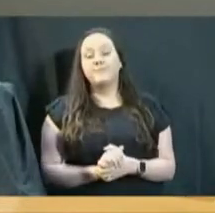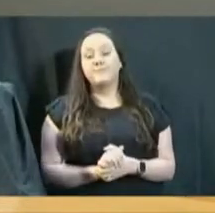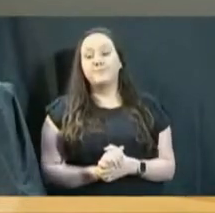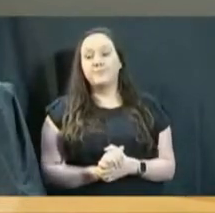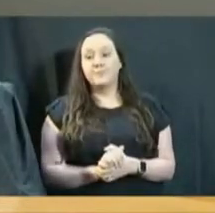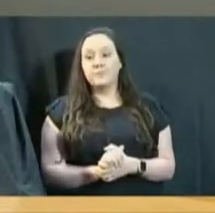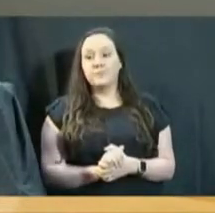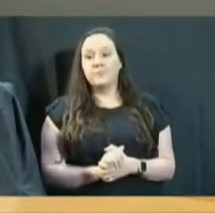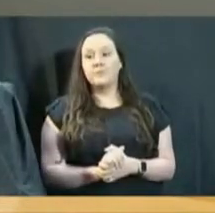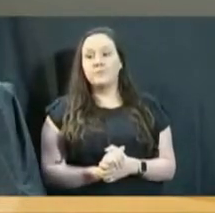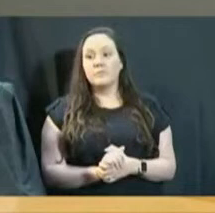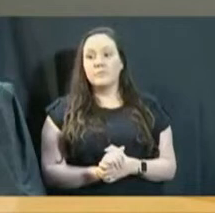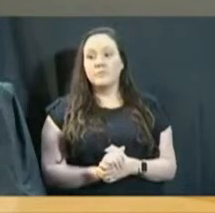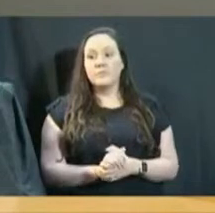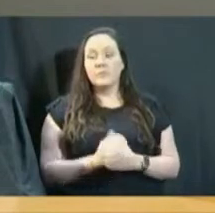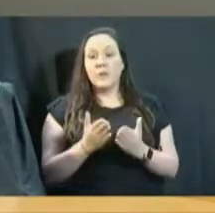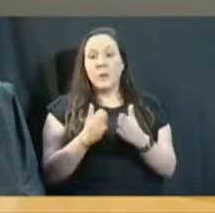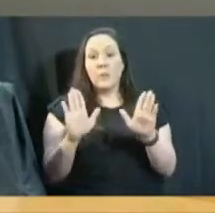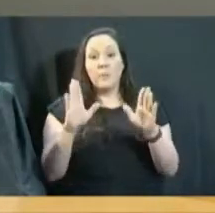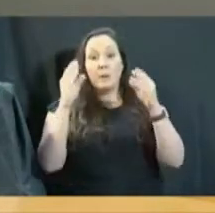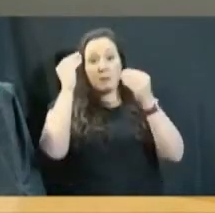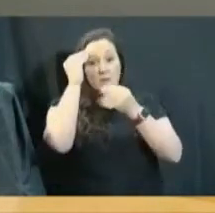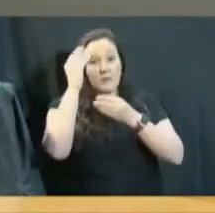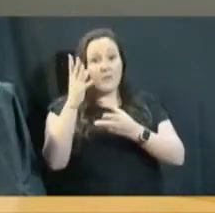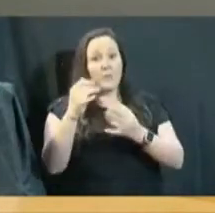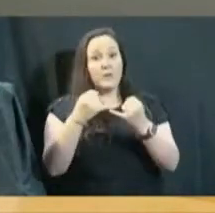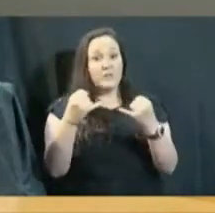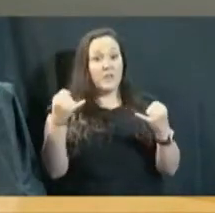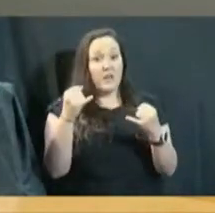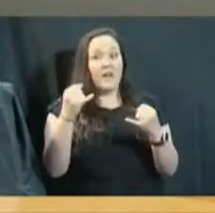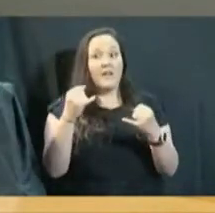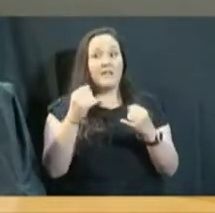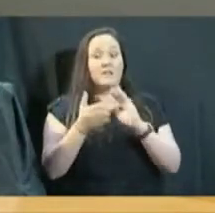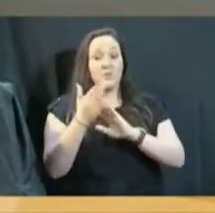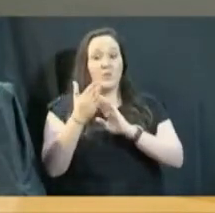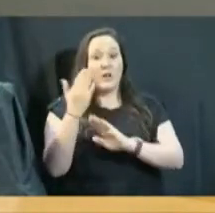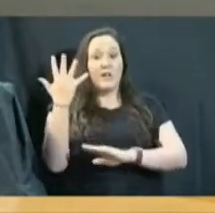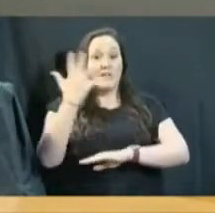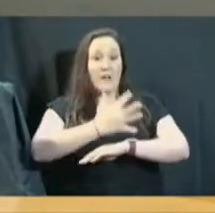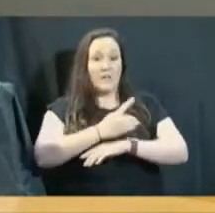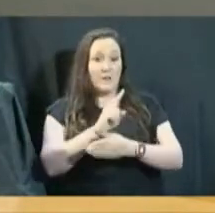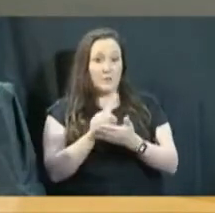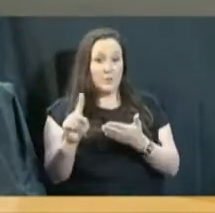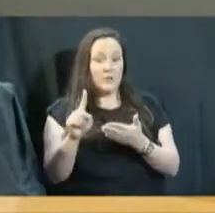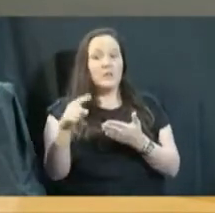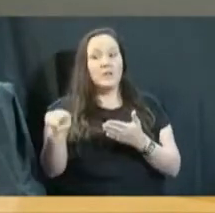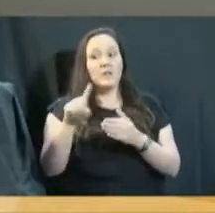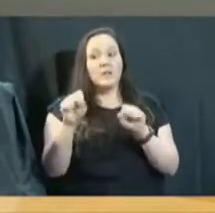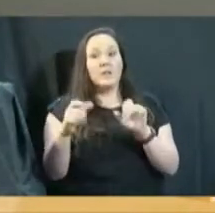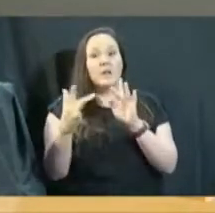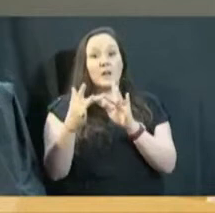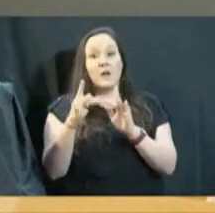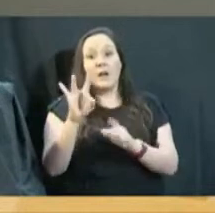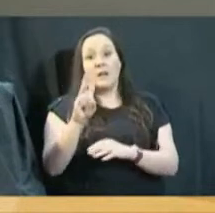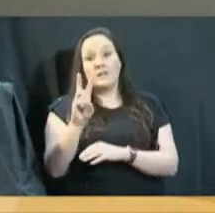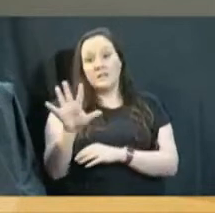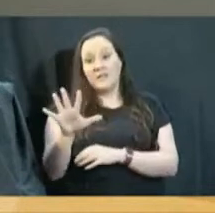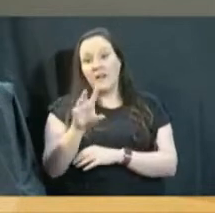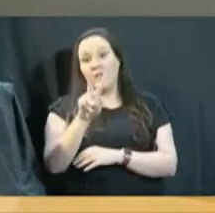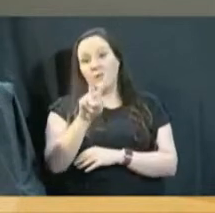so our public information line is also operating 5 days a week, and they can be reached at